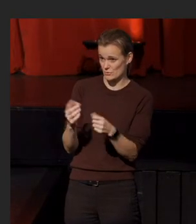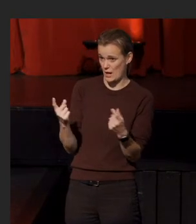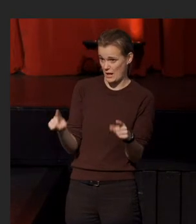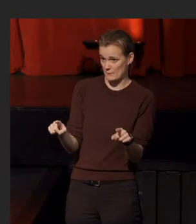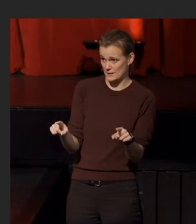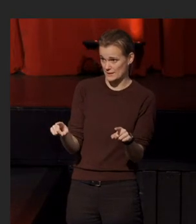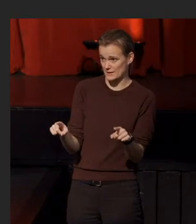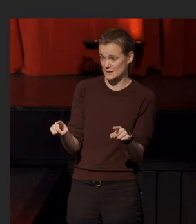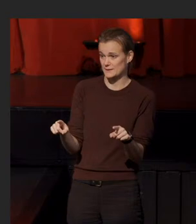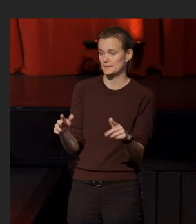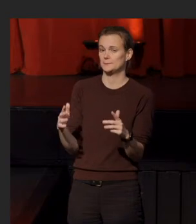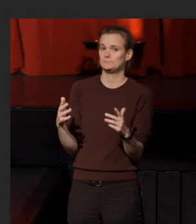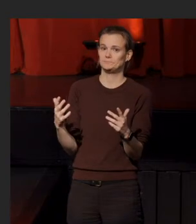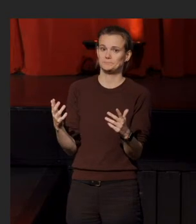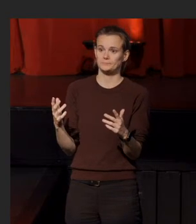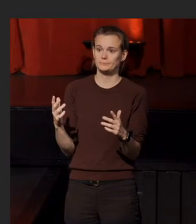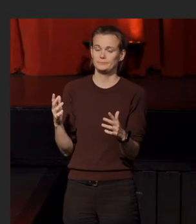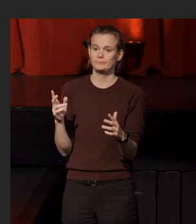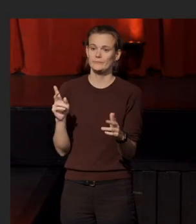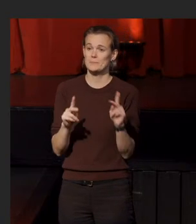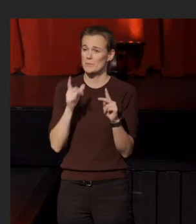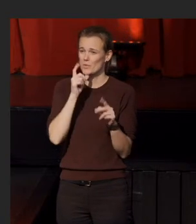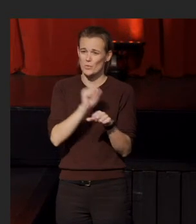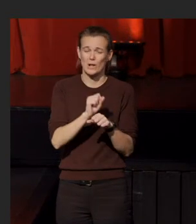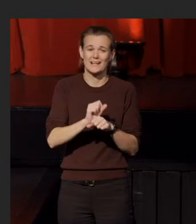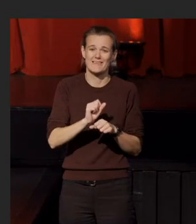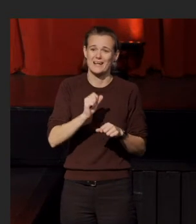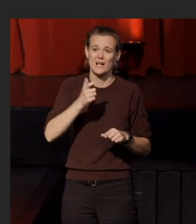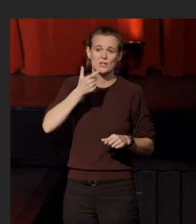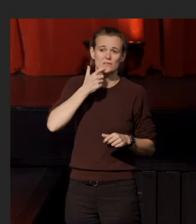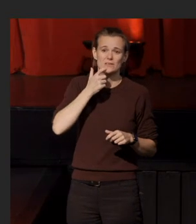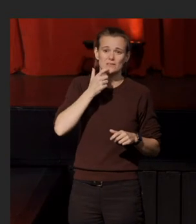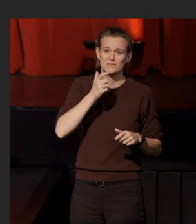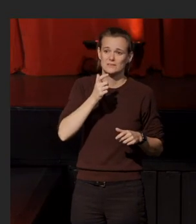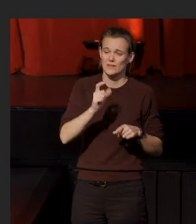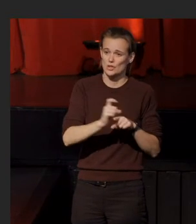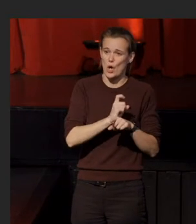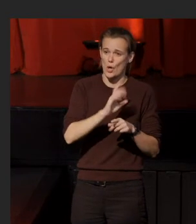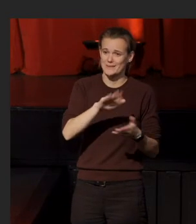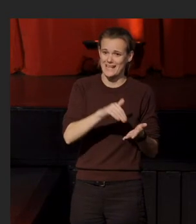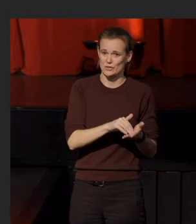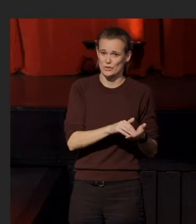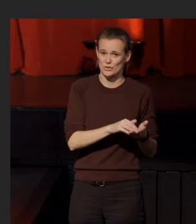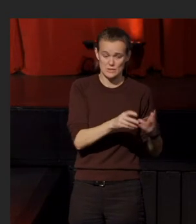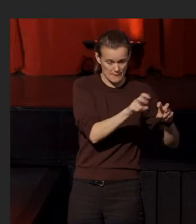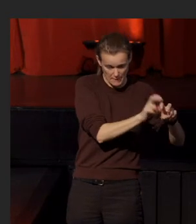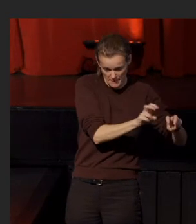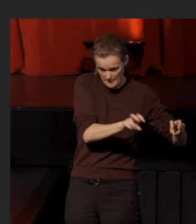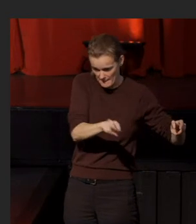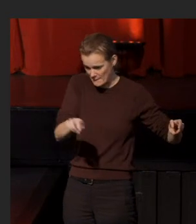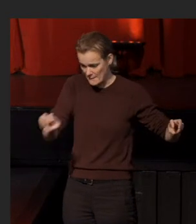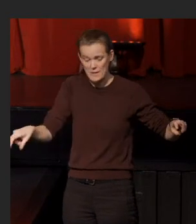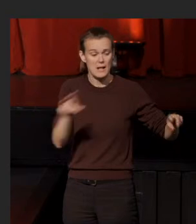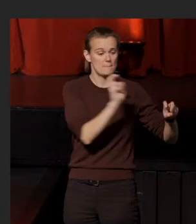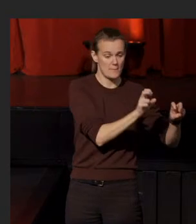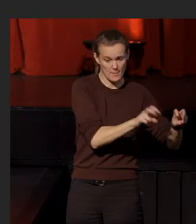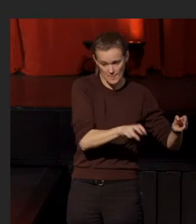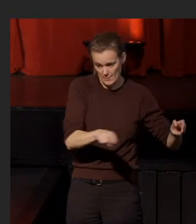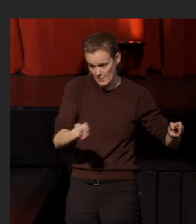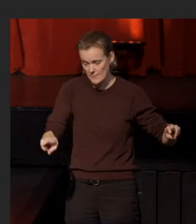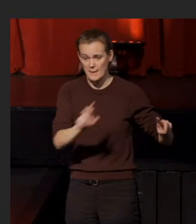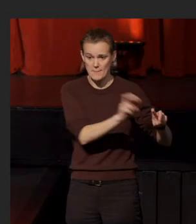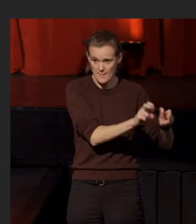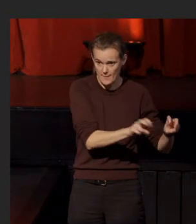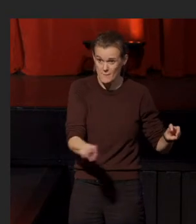who essentially work kind of like in a call center style setup, but their job is to pretend to be someone else